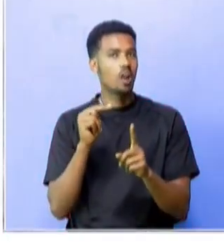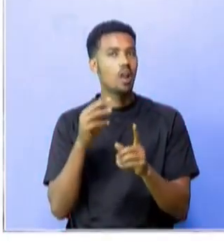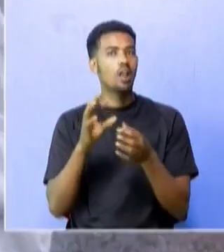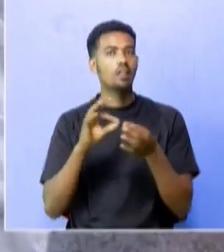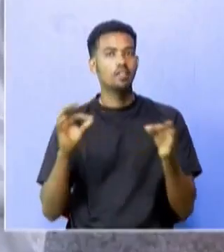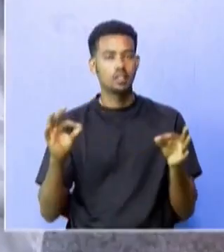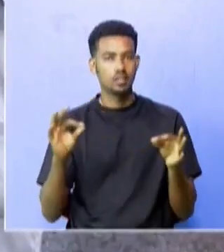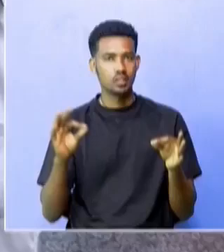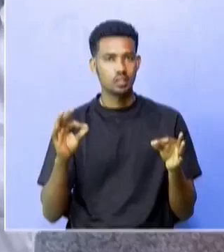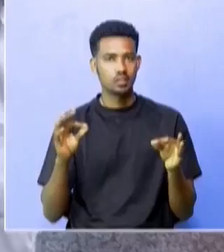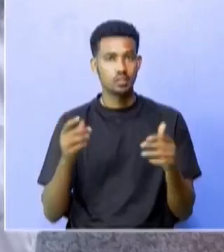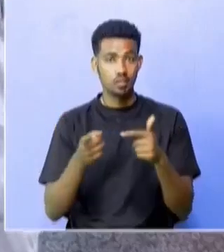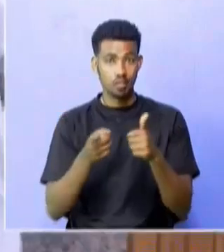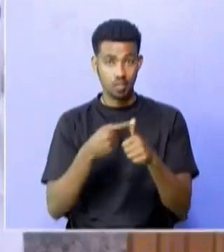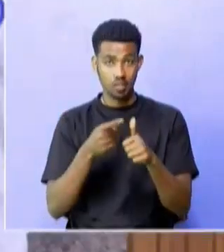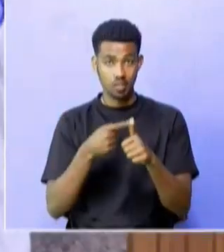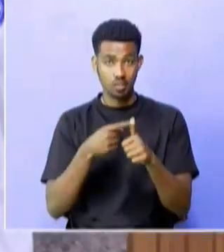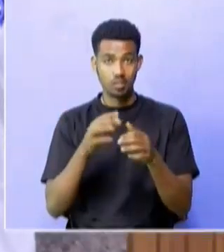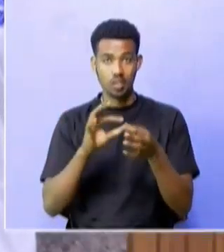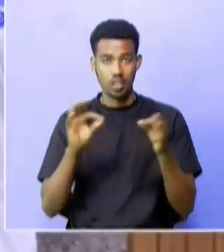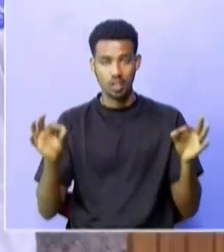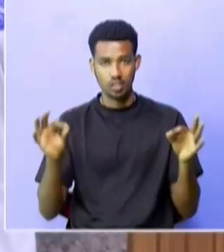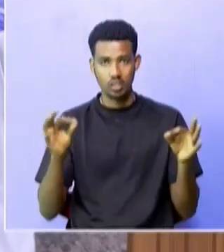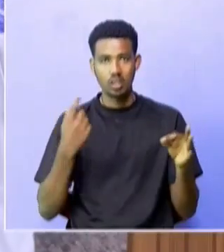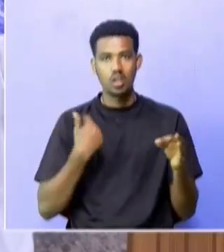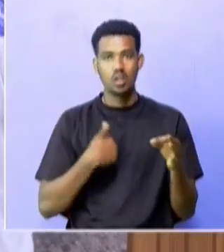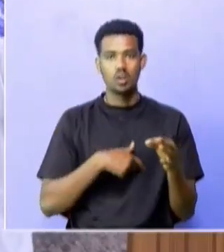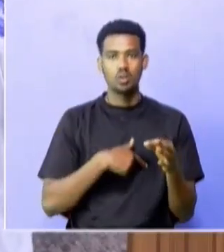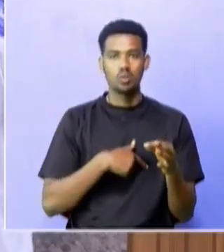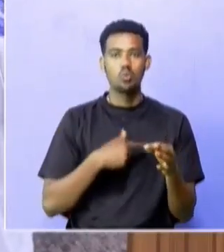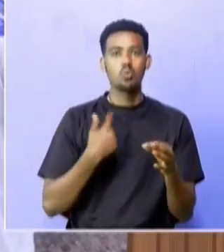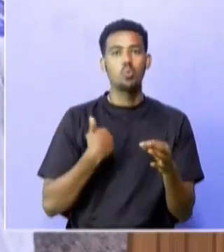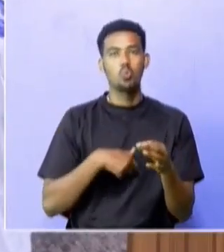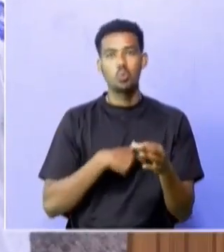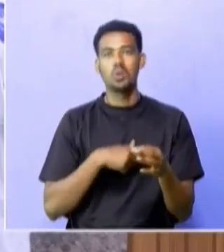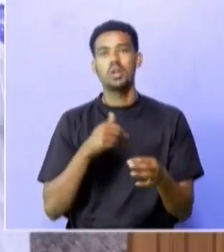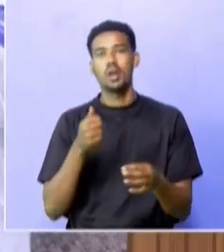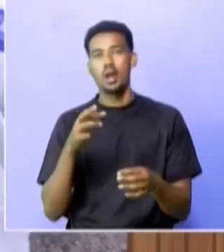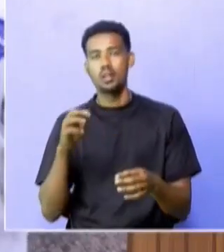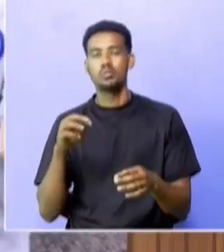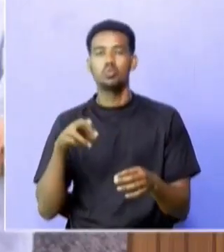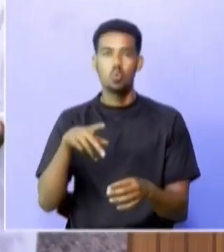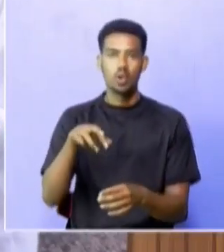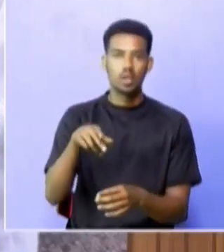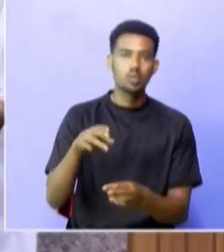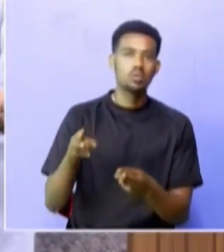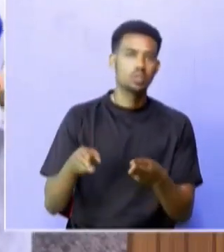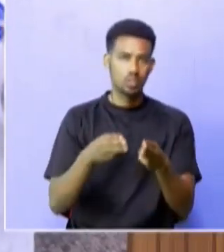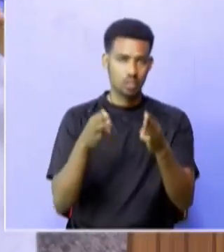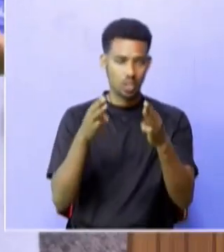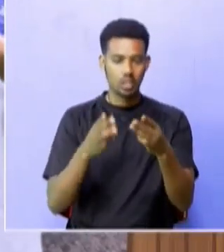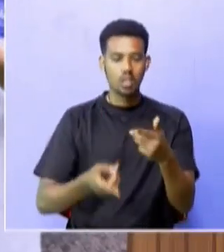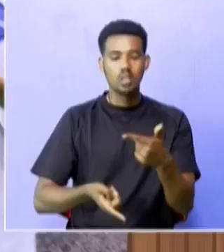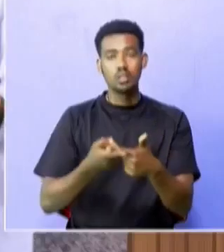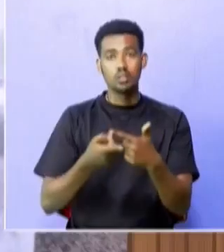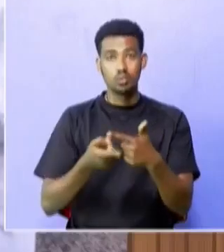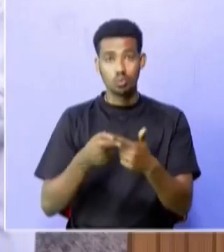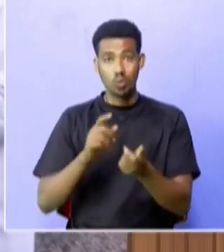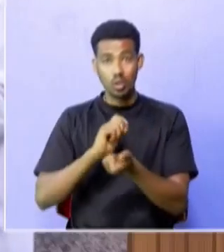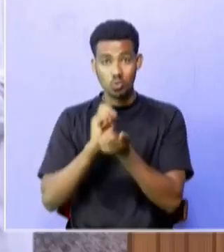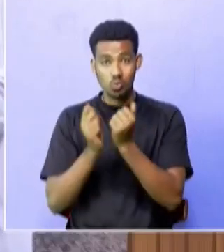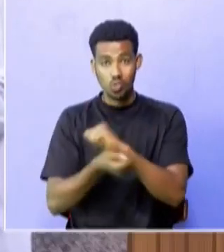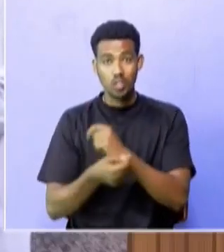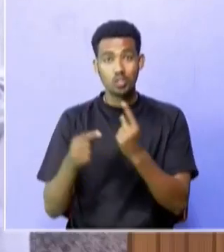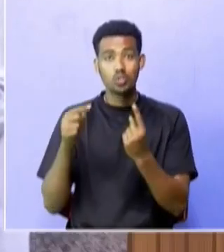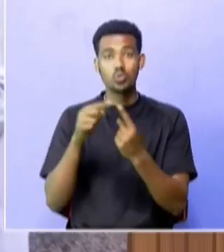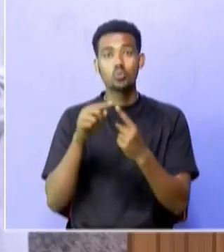on the street. We were walking. We are walking on the street. And the next one is when we make it